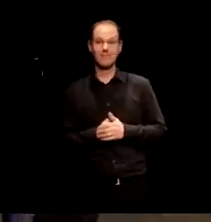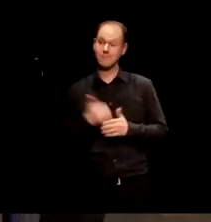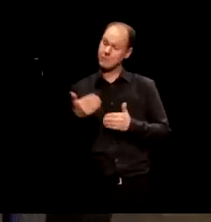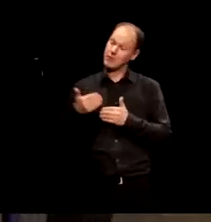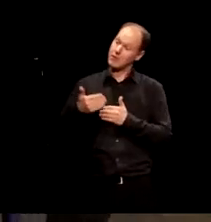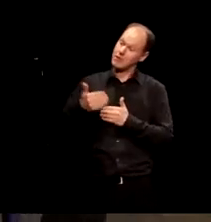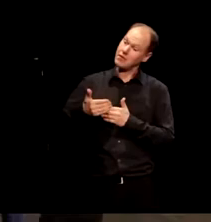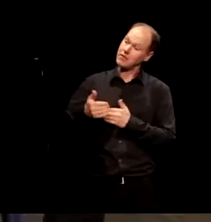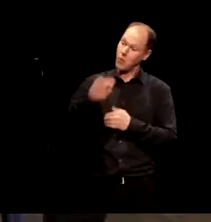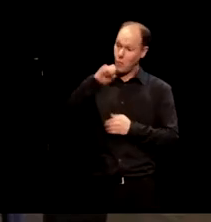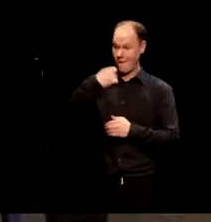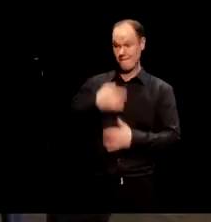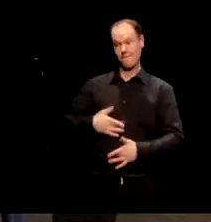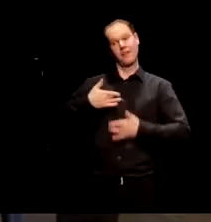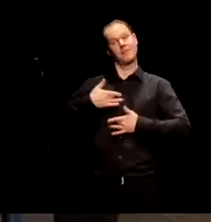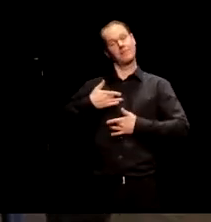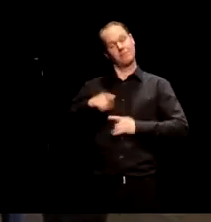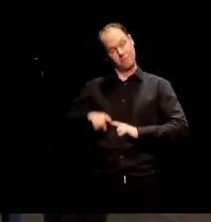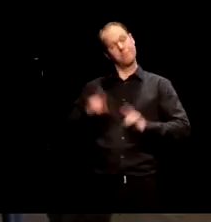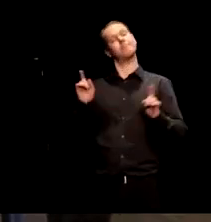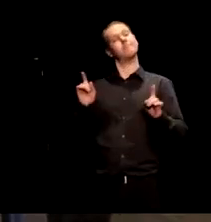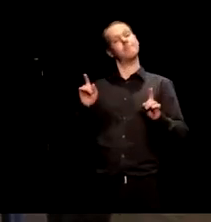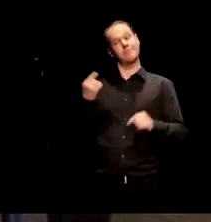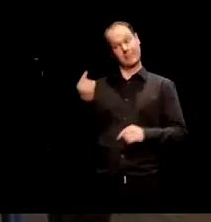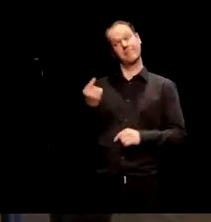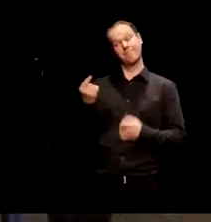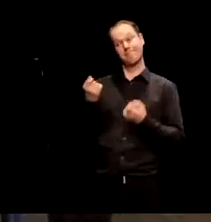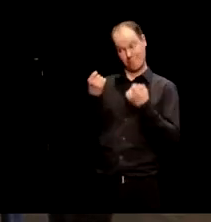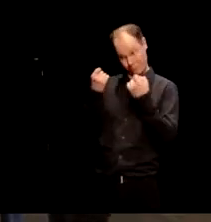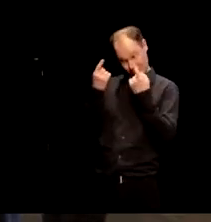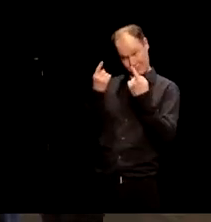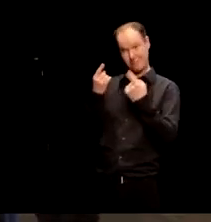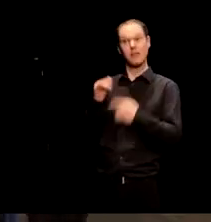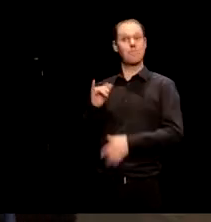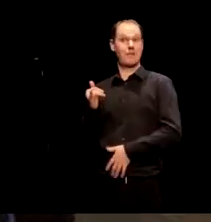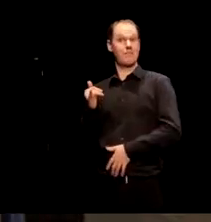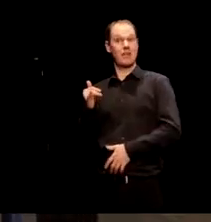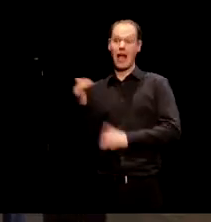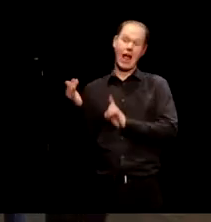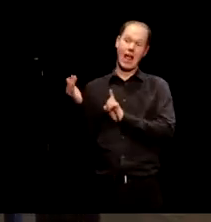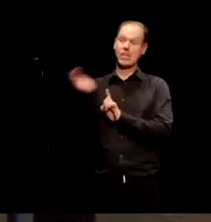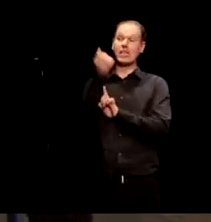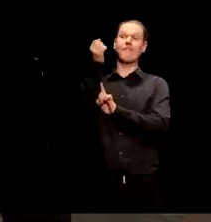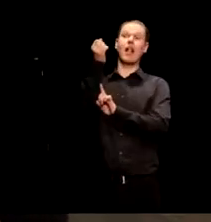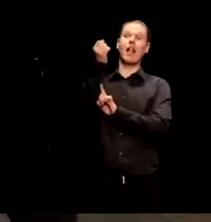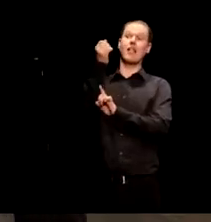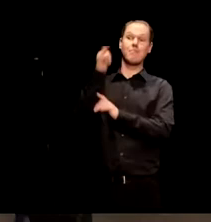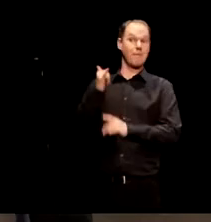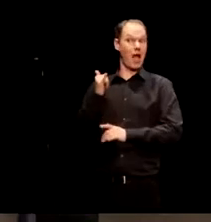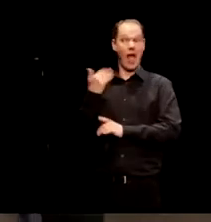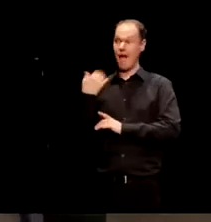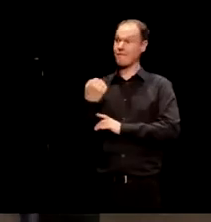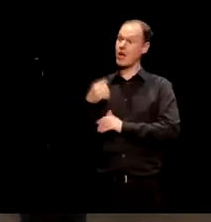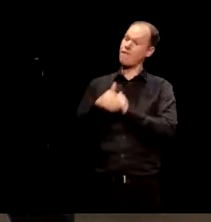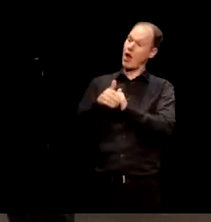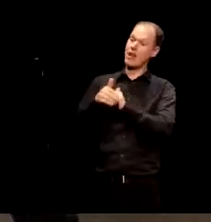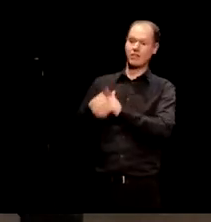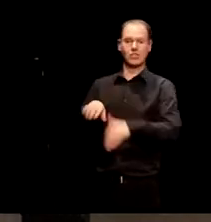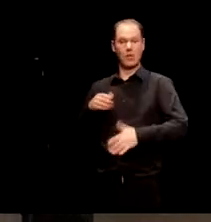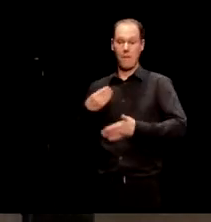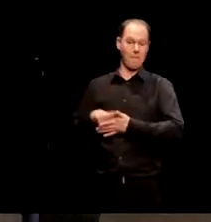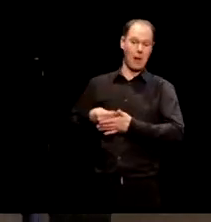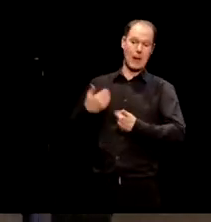Someday you will feel differently. You will realize that though you may be successful, though you may have friends and